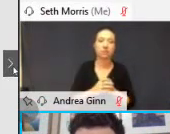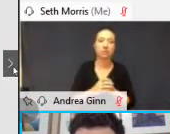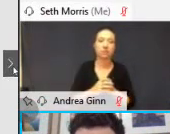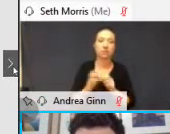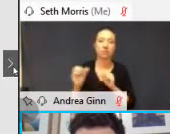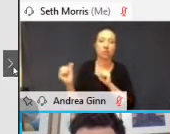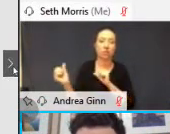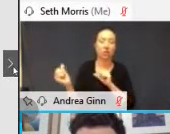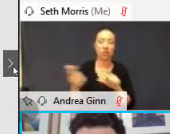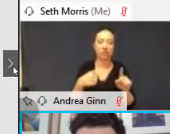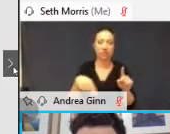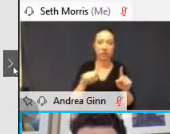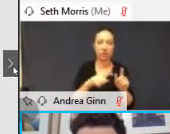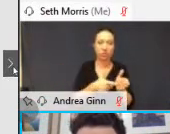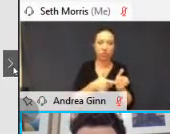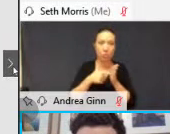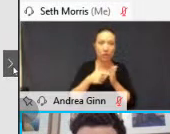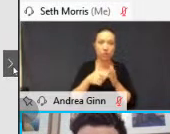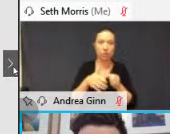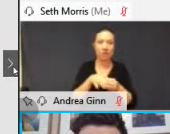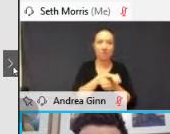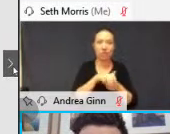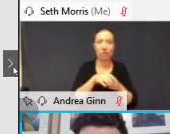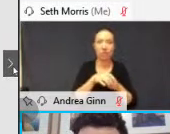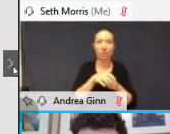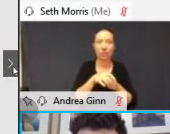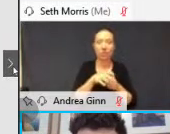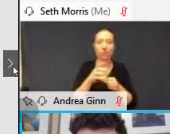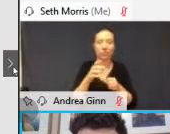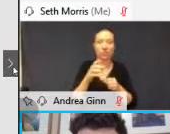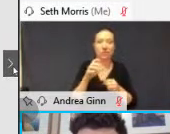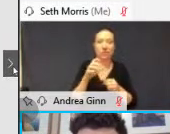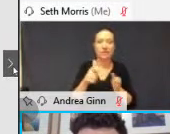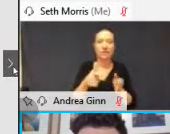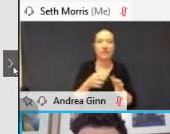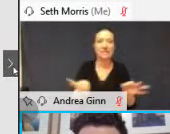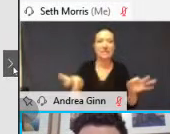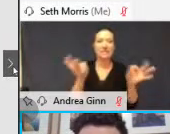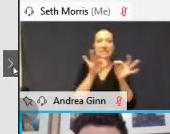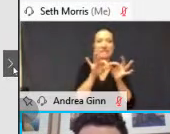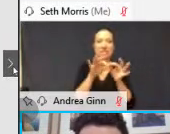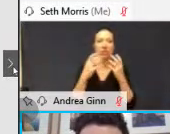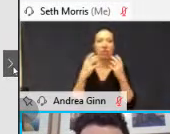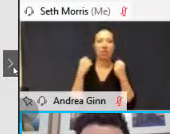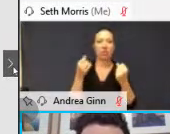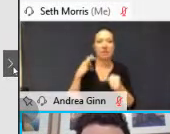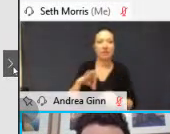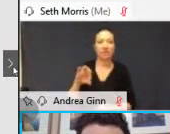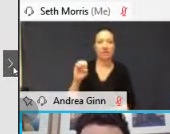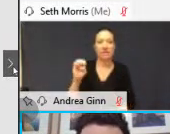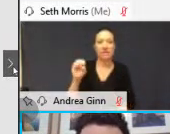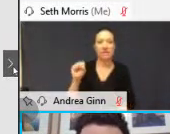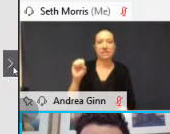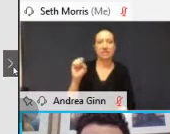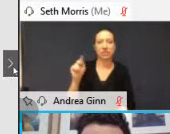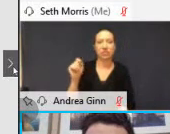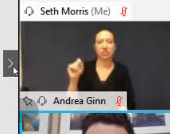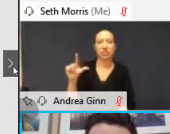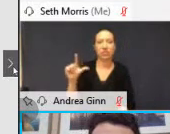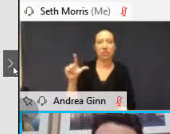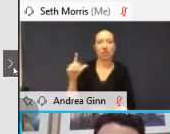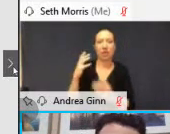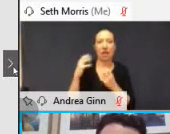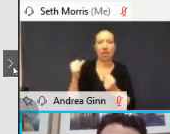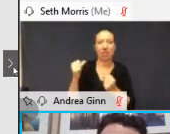plans have to cover a set of what's known as essential health benefits. But the difference comes in these percentages